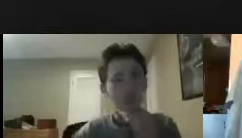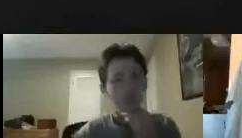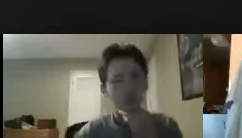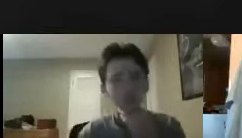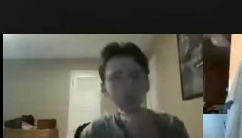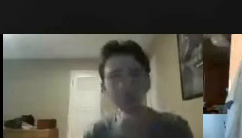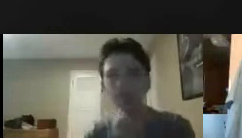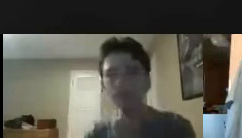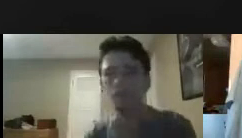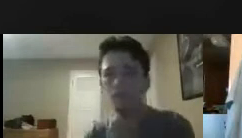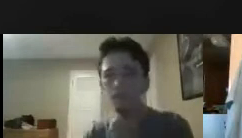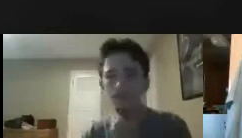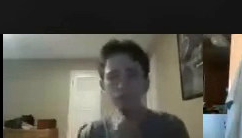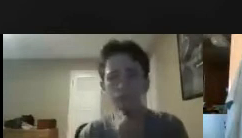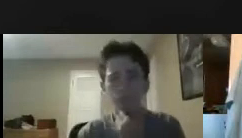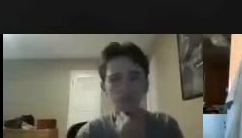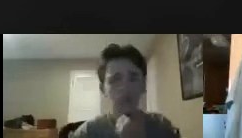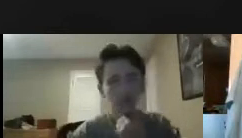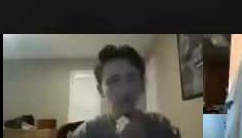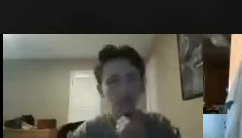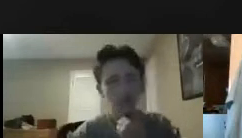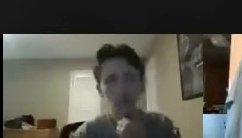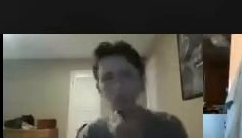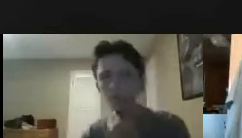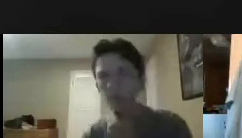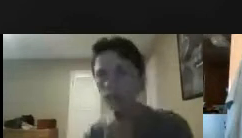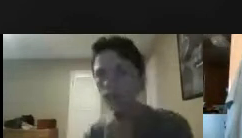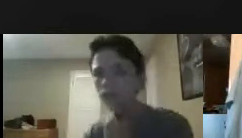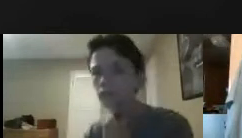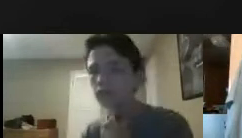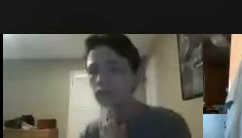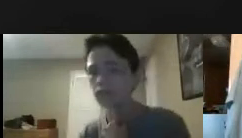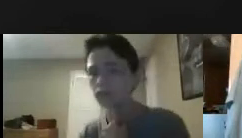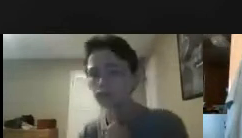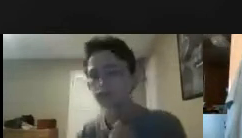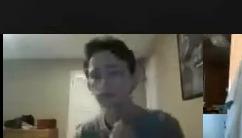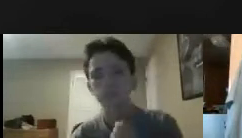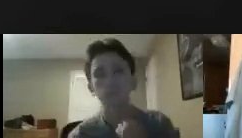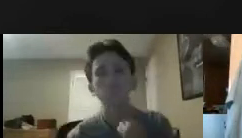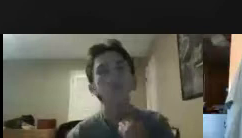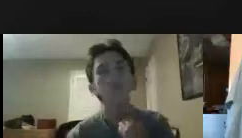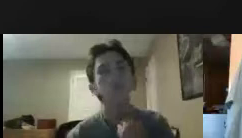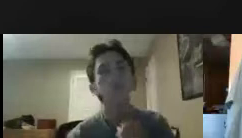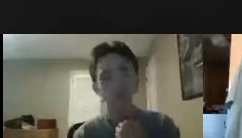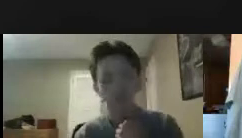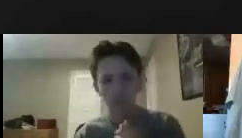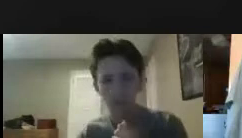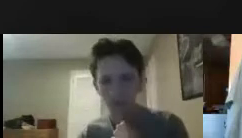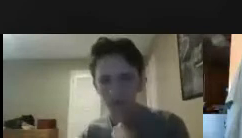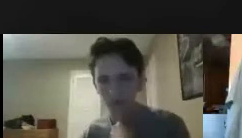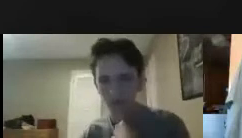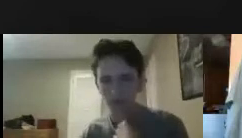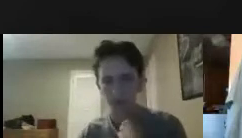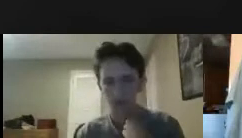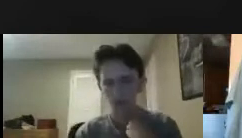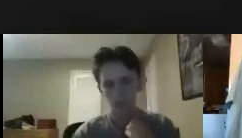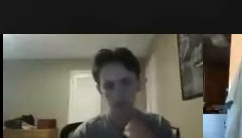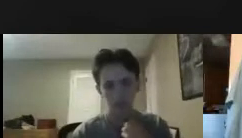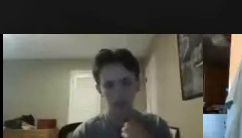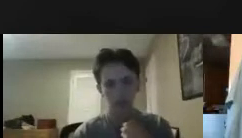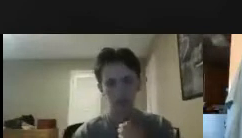I want to know, and this, again, this is the big question, and this is an ongoing question for all of us, because I plan to be with you throughout the